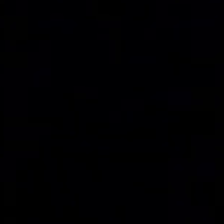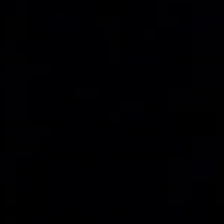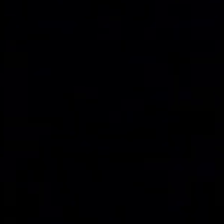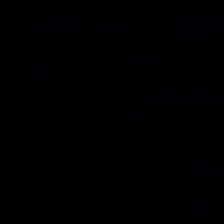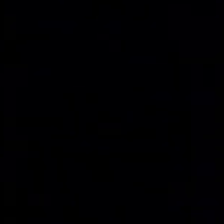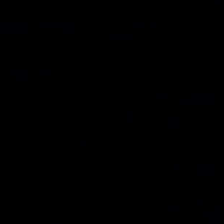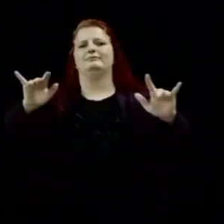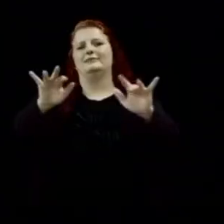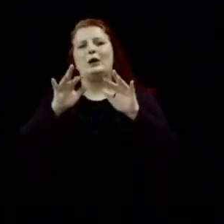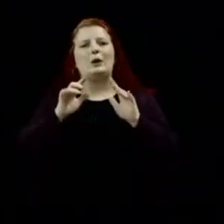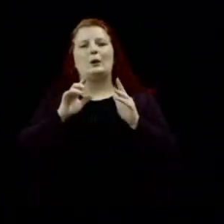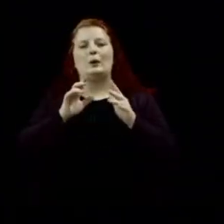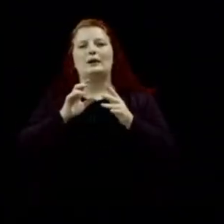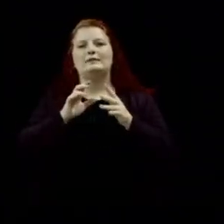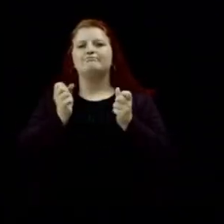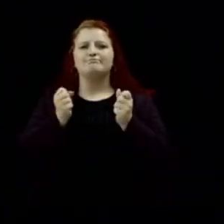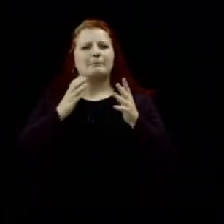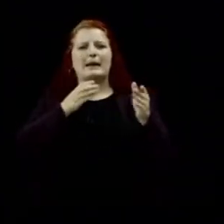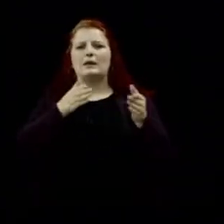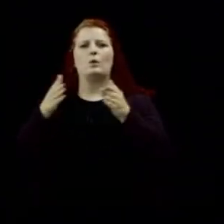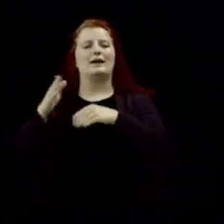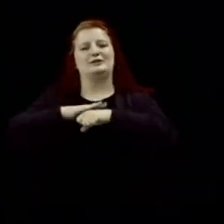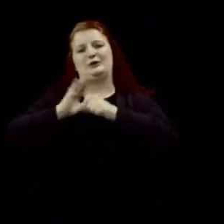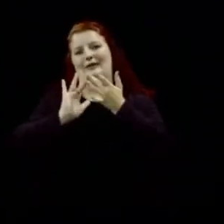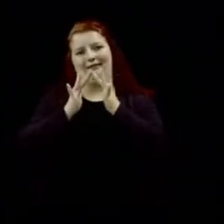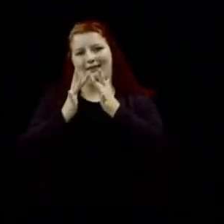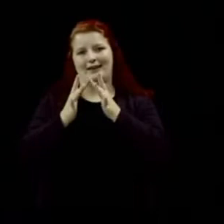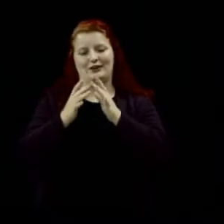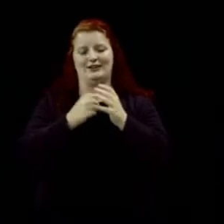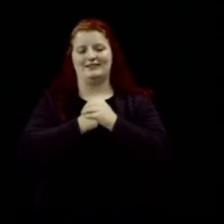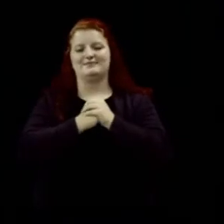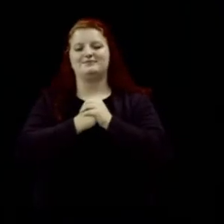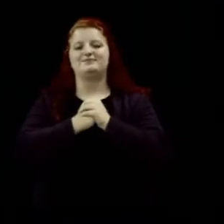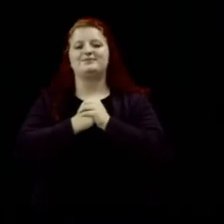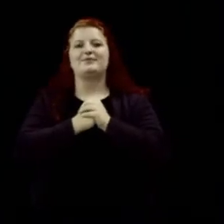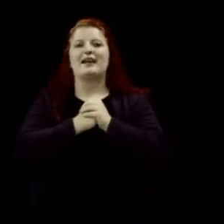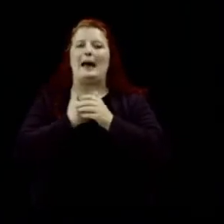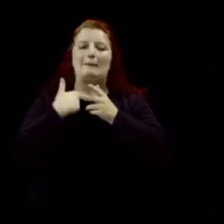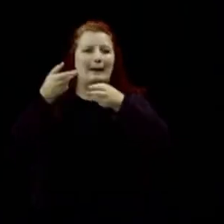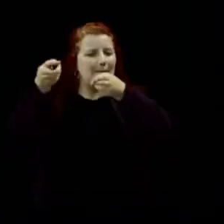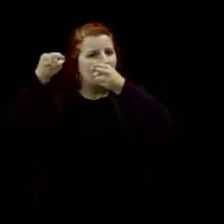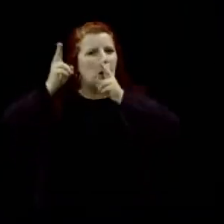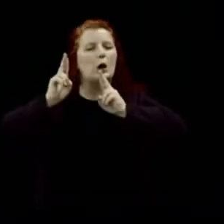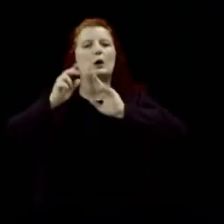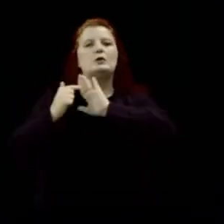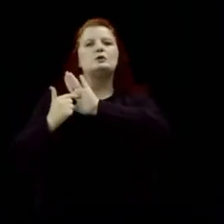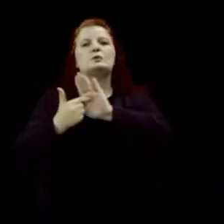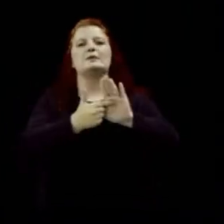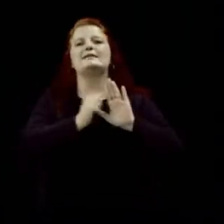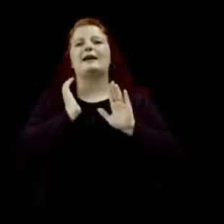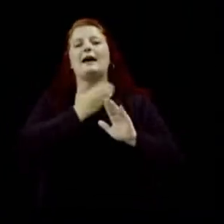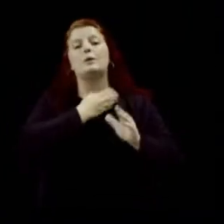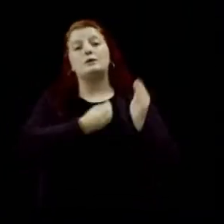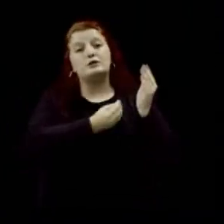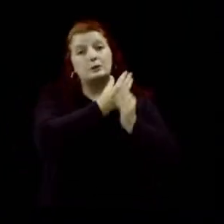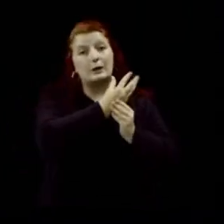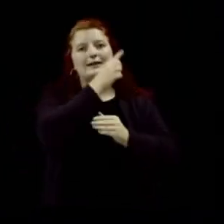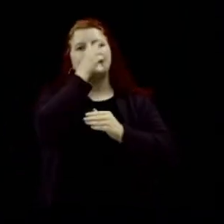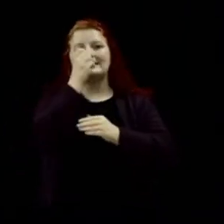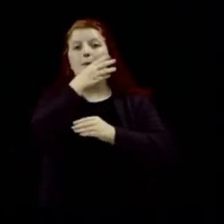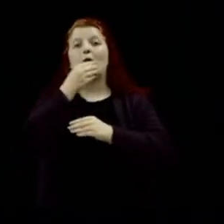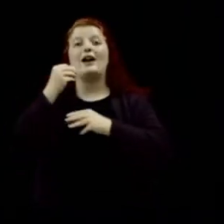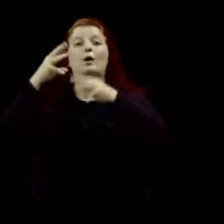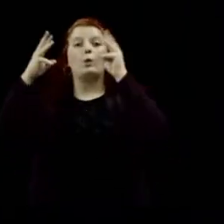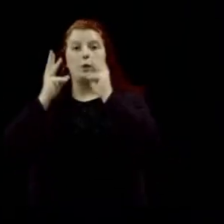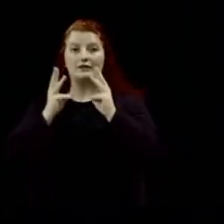through these many waves over the internet. I'm honored to present our spring, summer, and